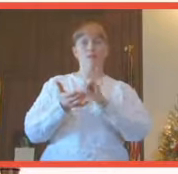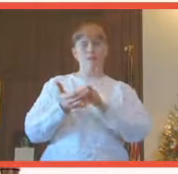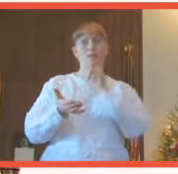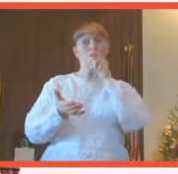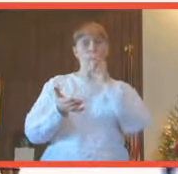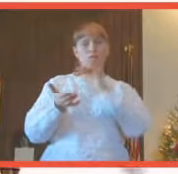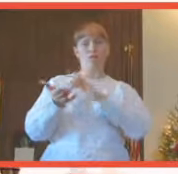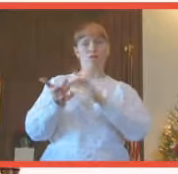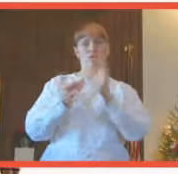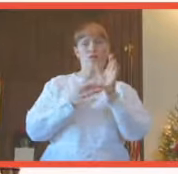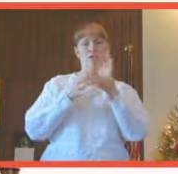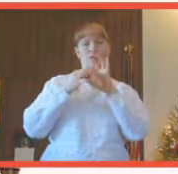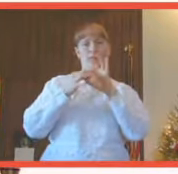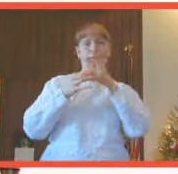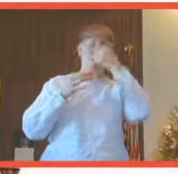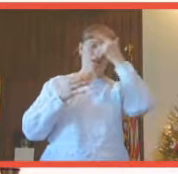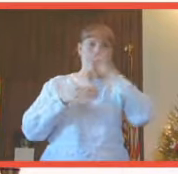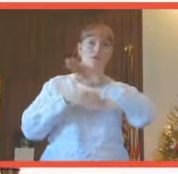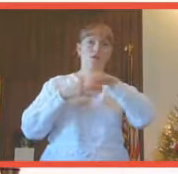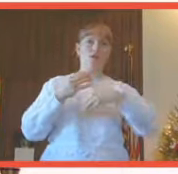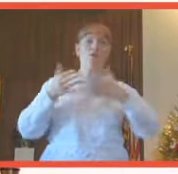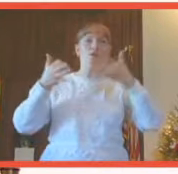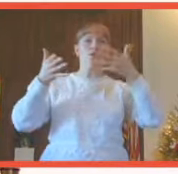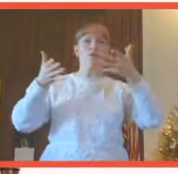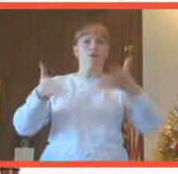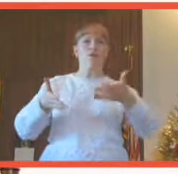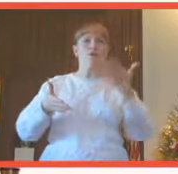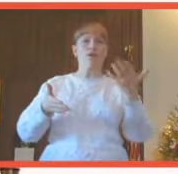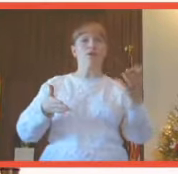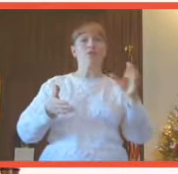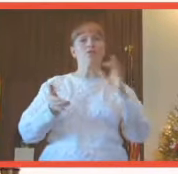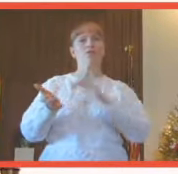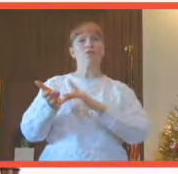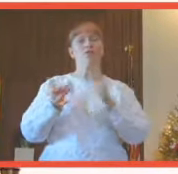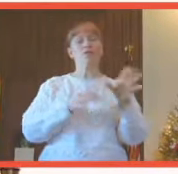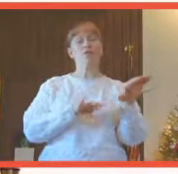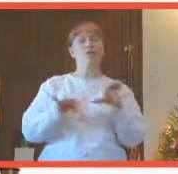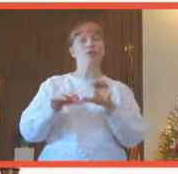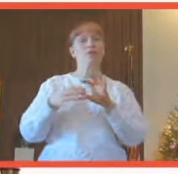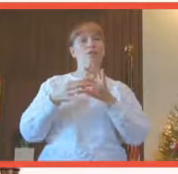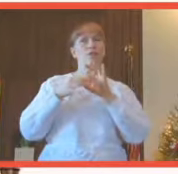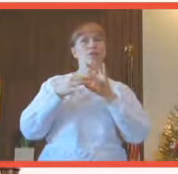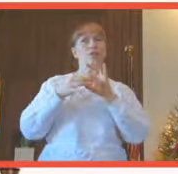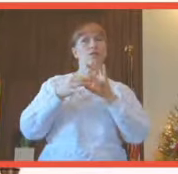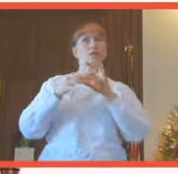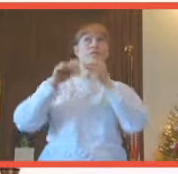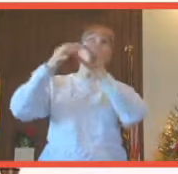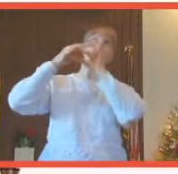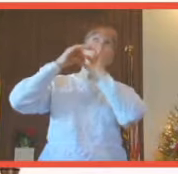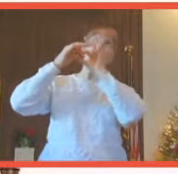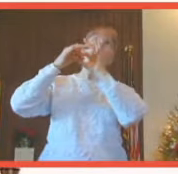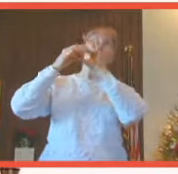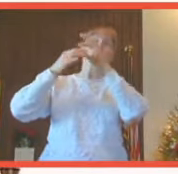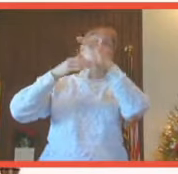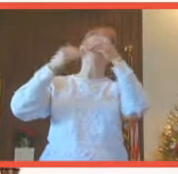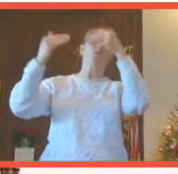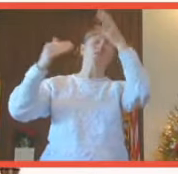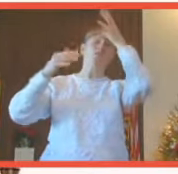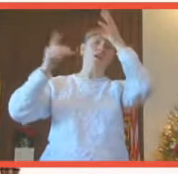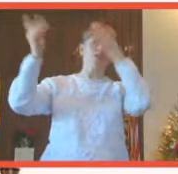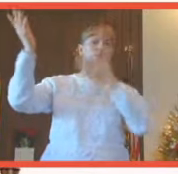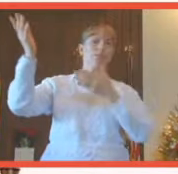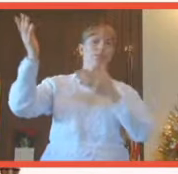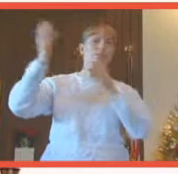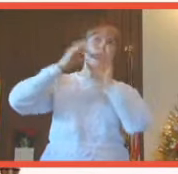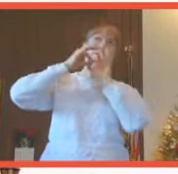because all the rest of the things that Jesus does comes from the Heavenly Father, that